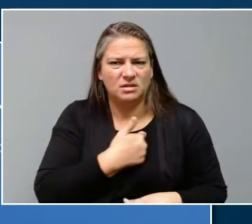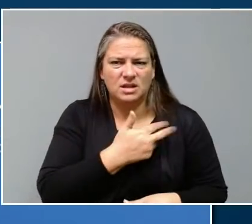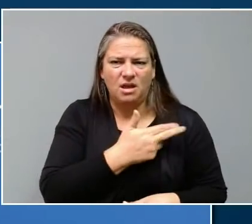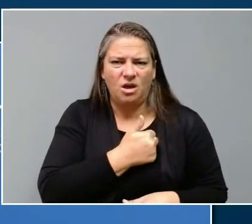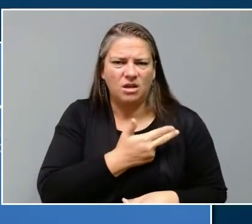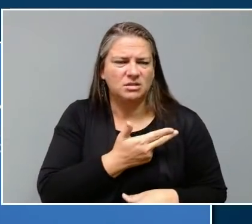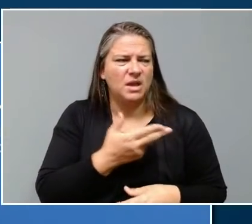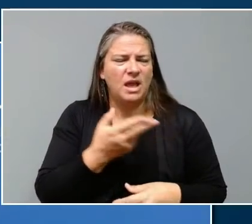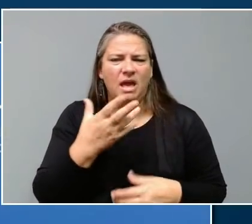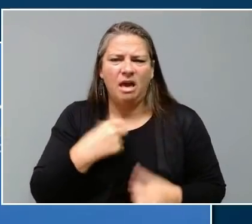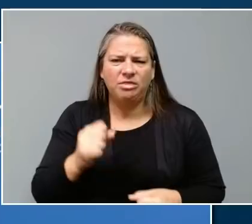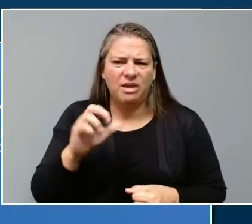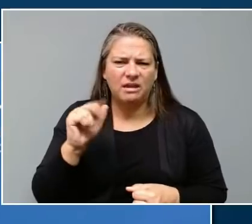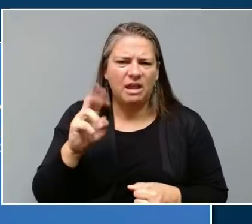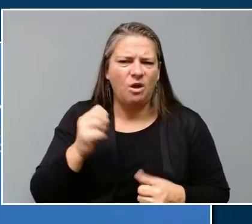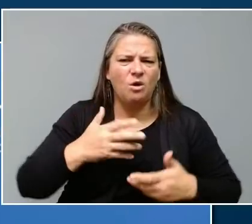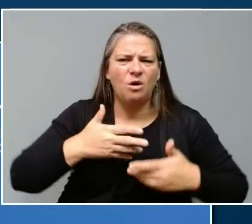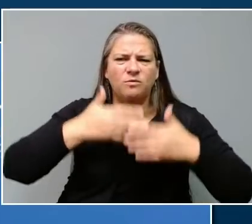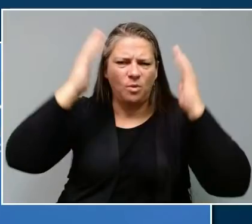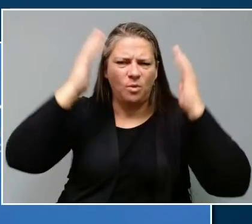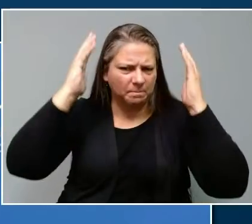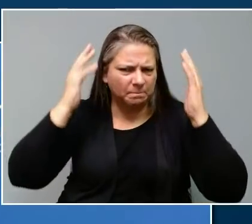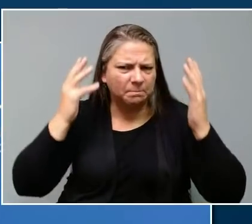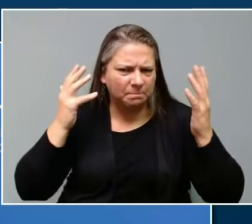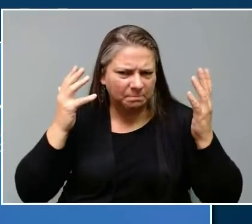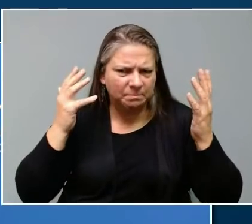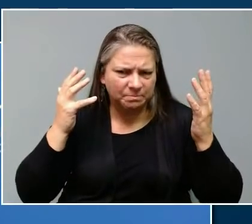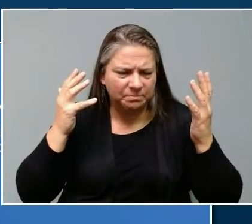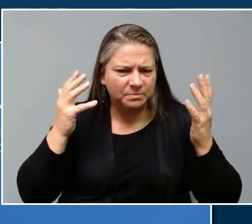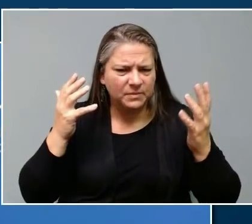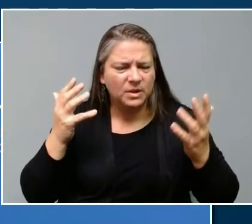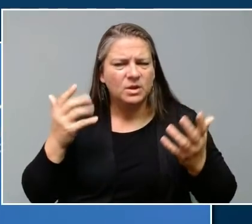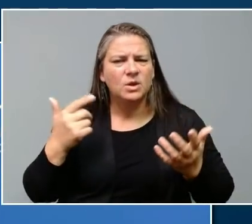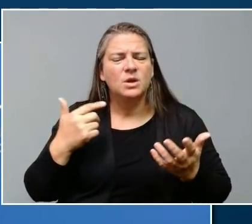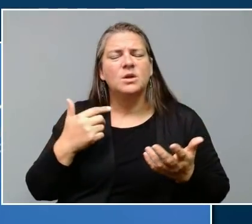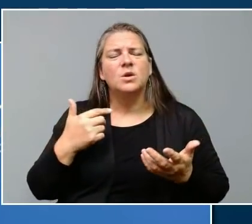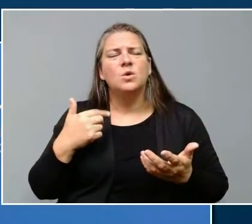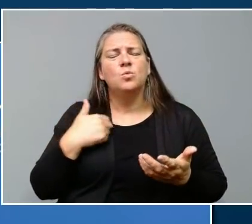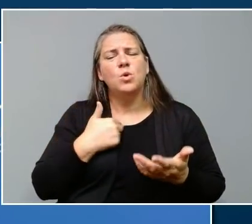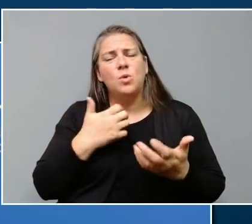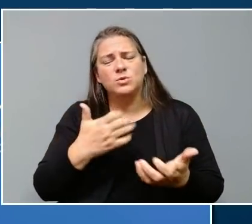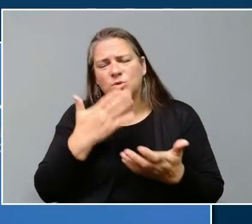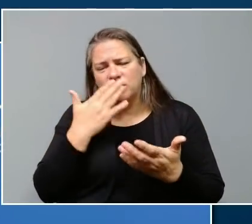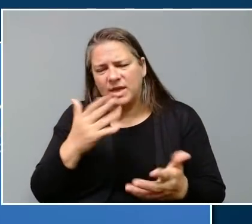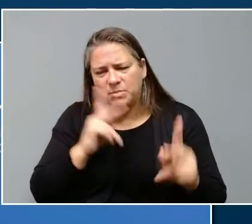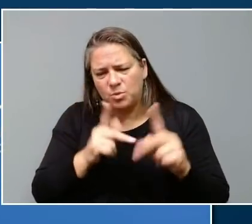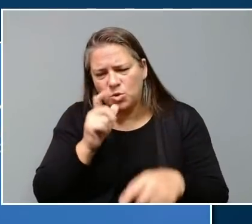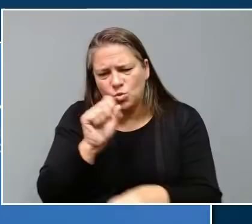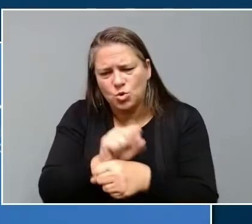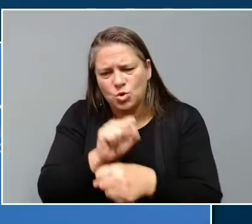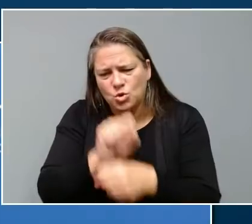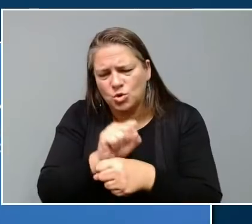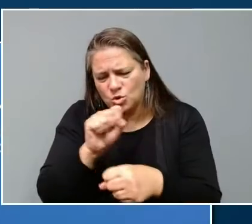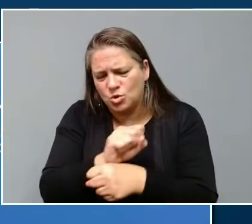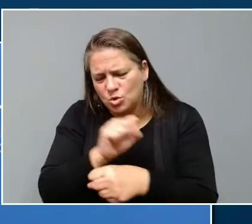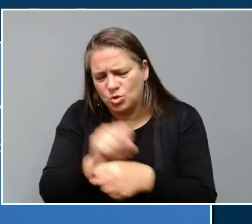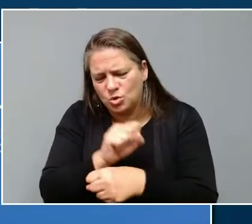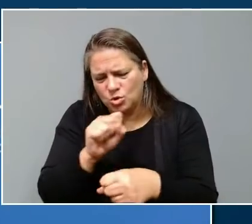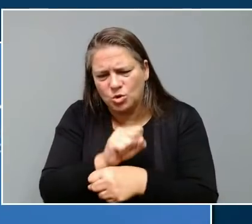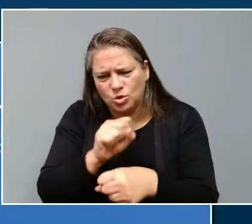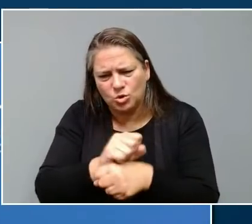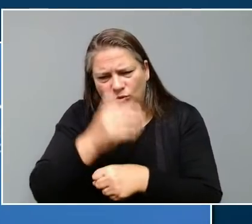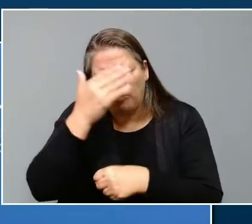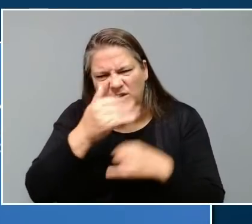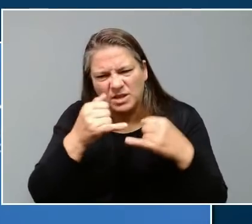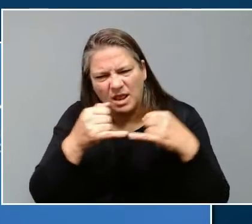region, and across the state. We also want to extend our thanks to those working on the front lines of the pandemic, including those here at